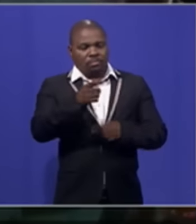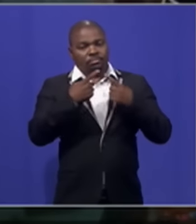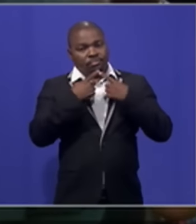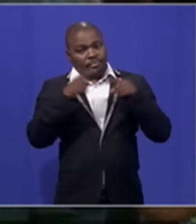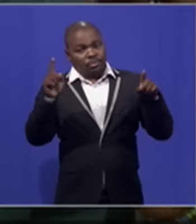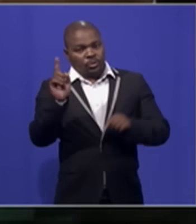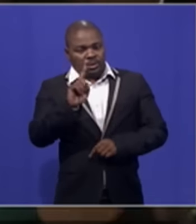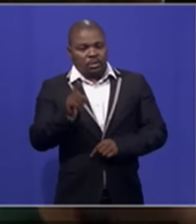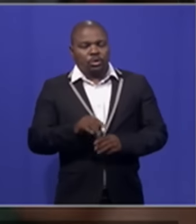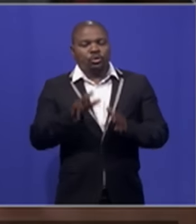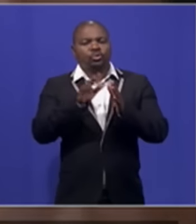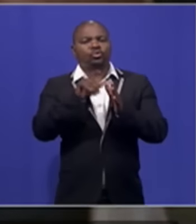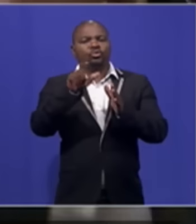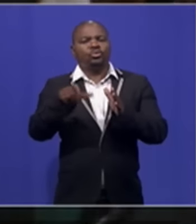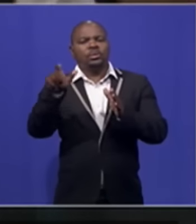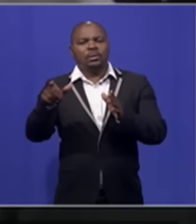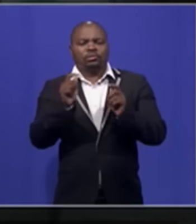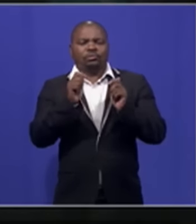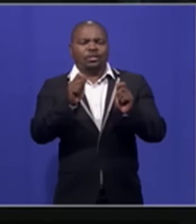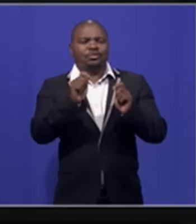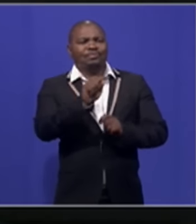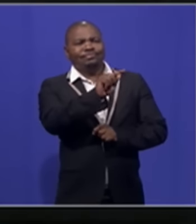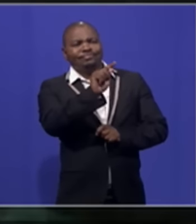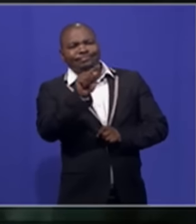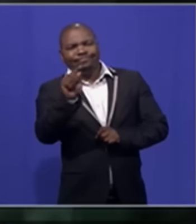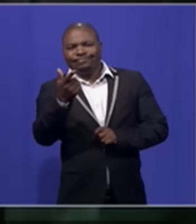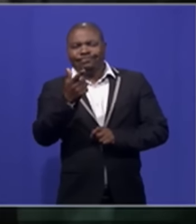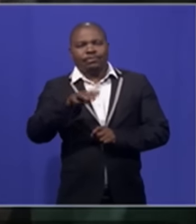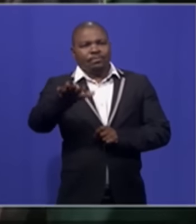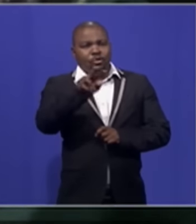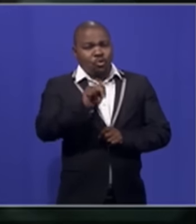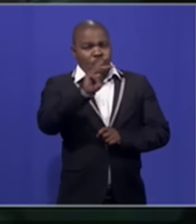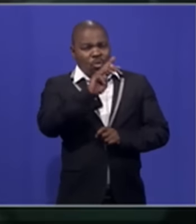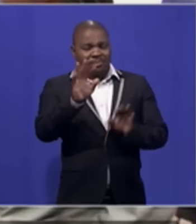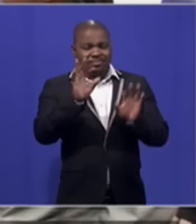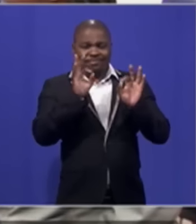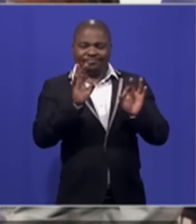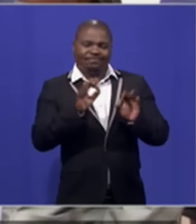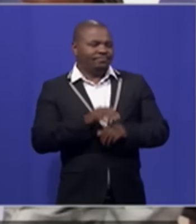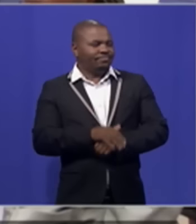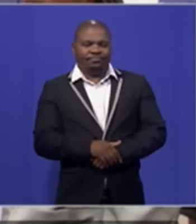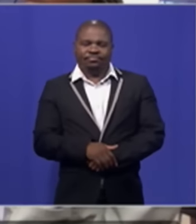hore dipalangwang tsa barutwana ha di maemong a loketseng tsela provinseng ya North West.